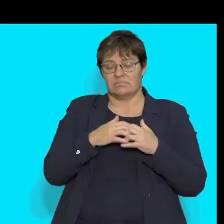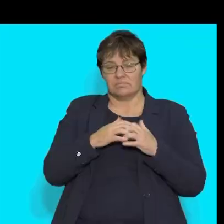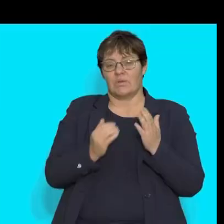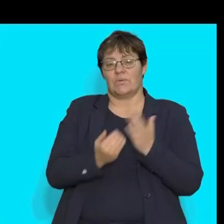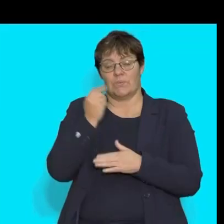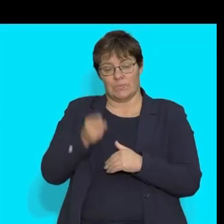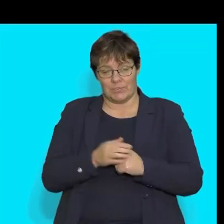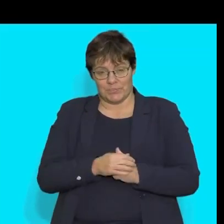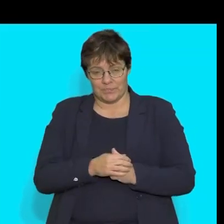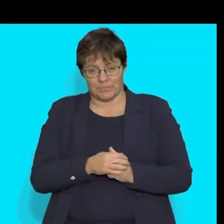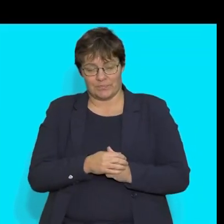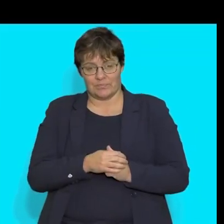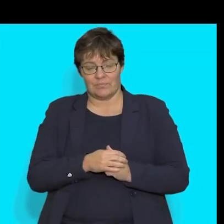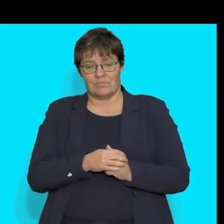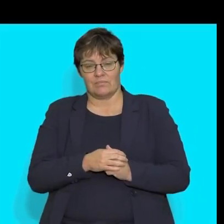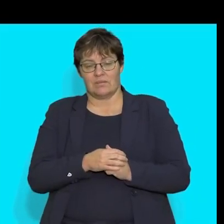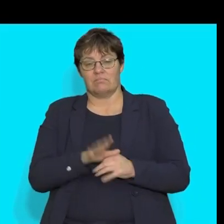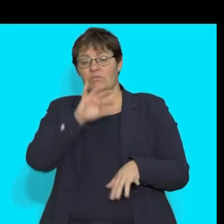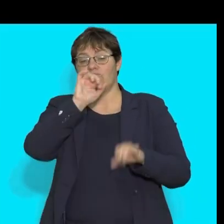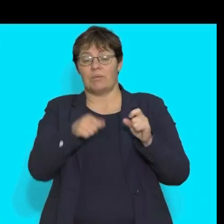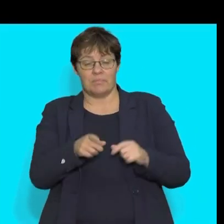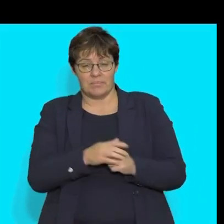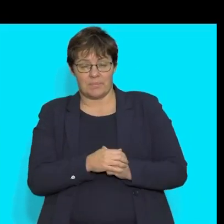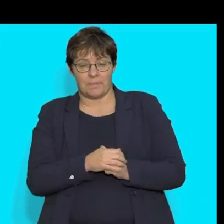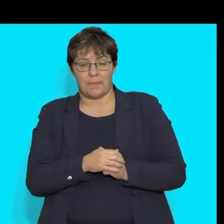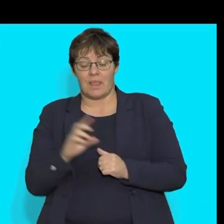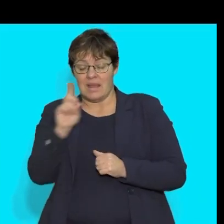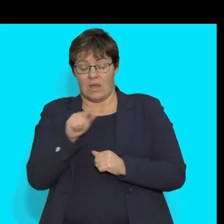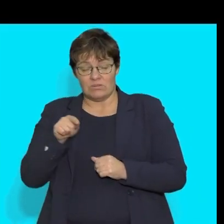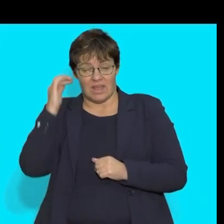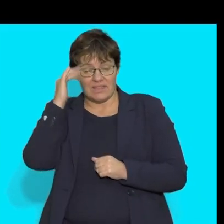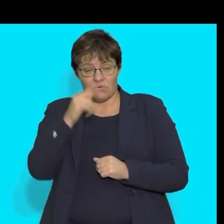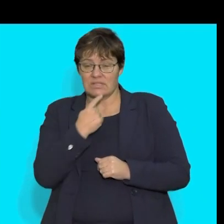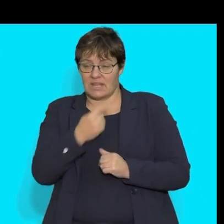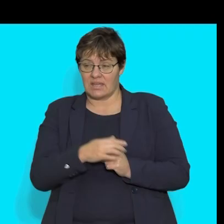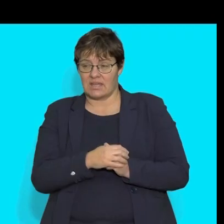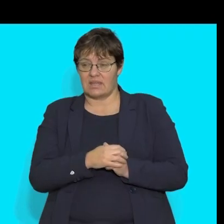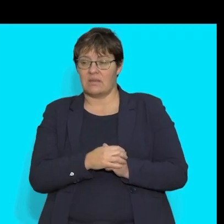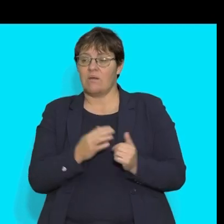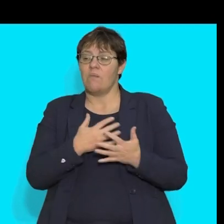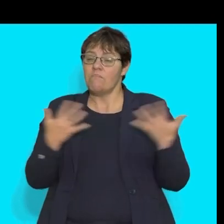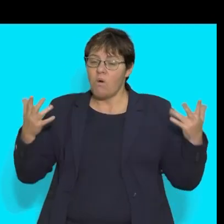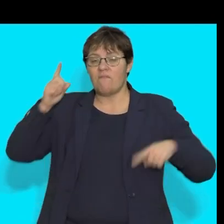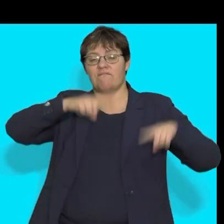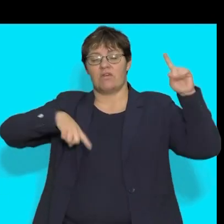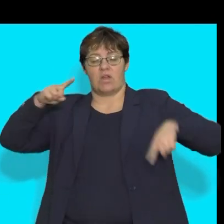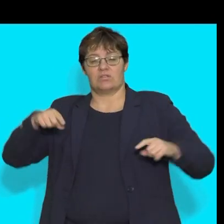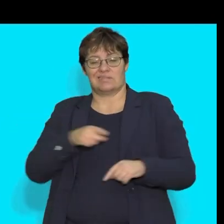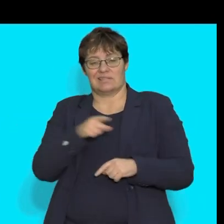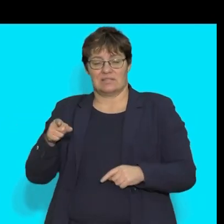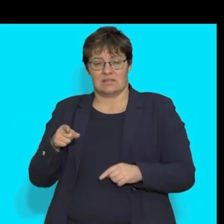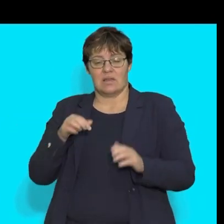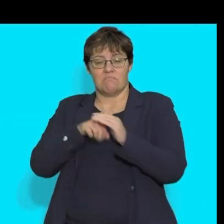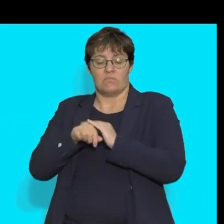new species. So as we wrap this segment up, Darwin's theory talks about the great deal of variation amongst the